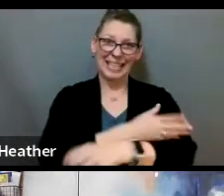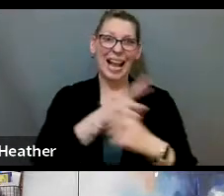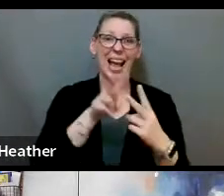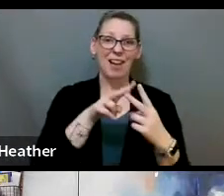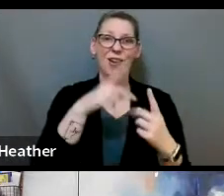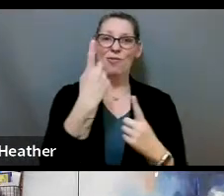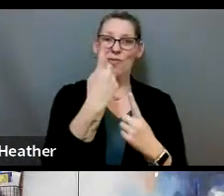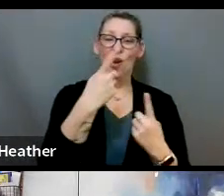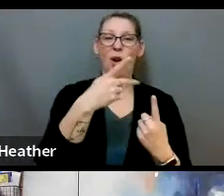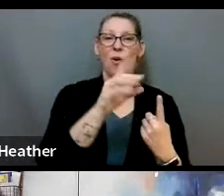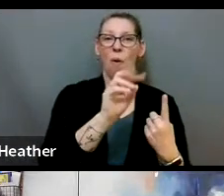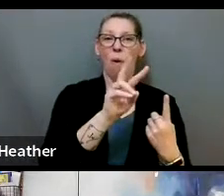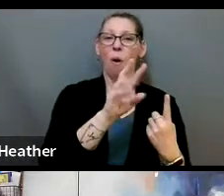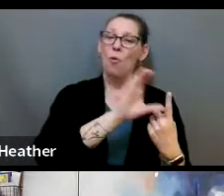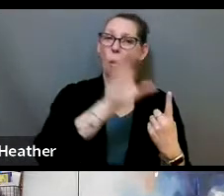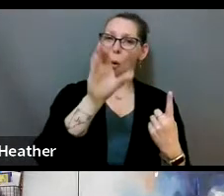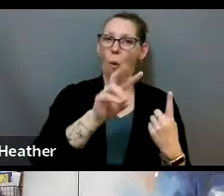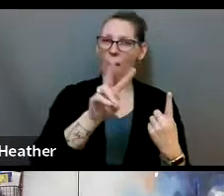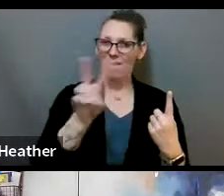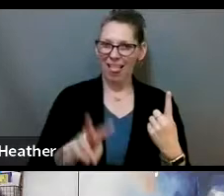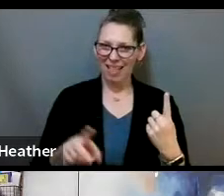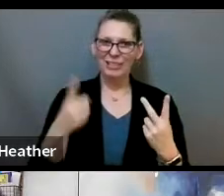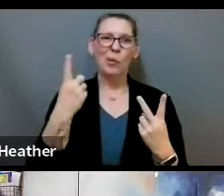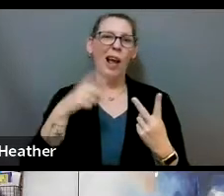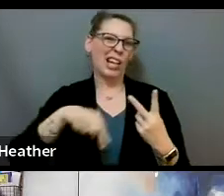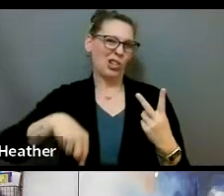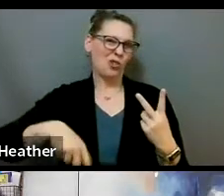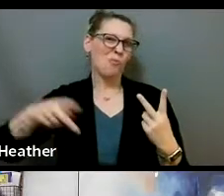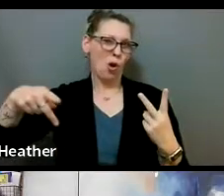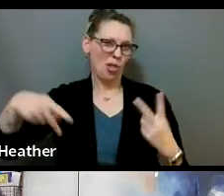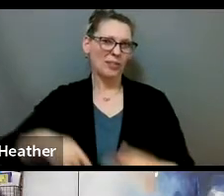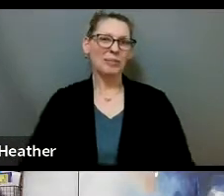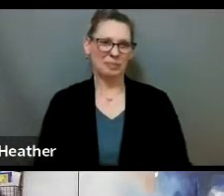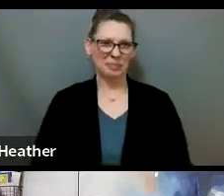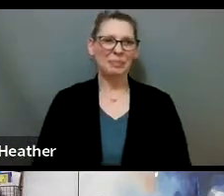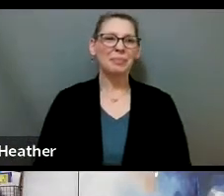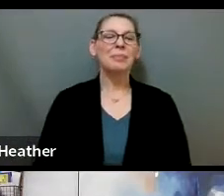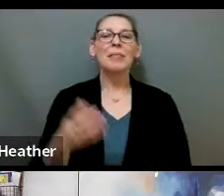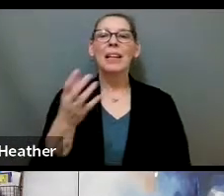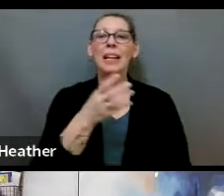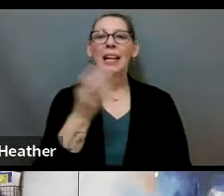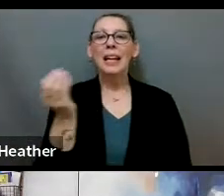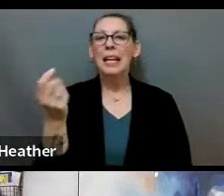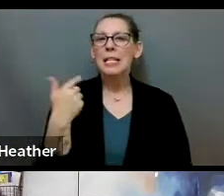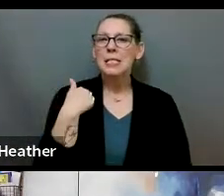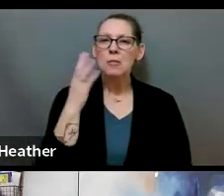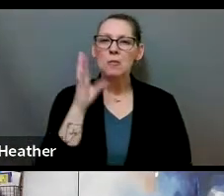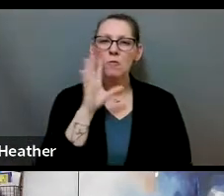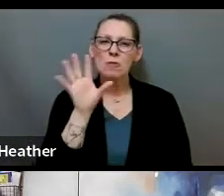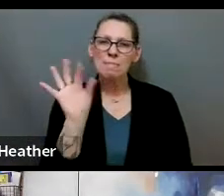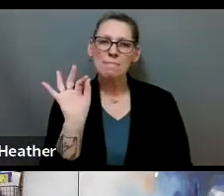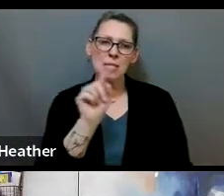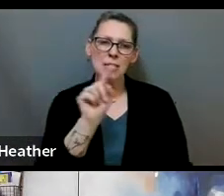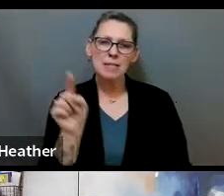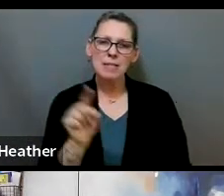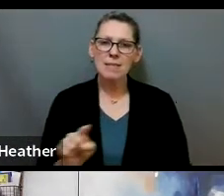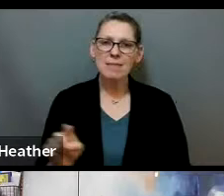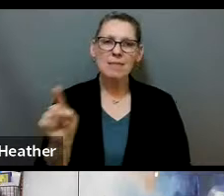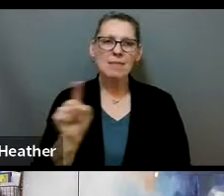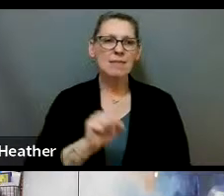in Corvallis, and another one is here in Portland. And I'm selecting